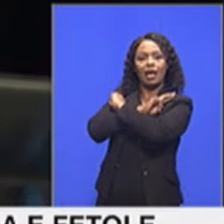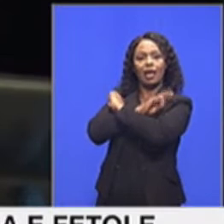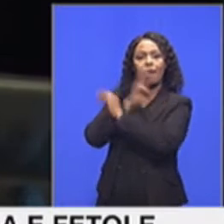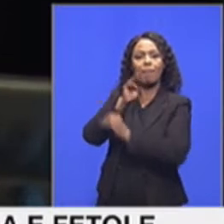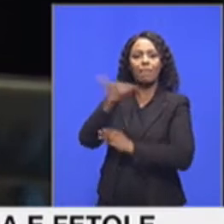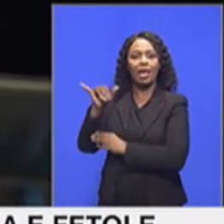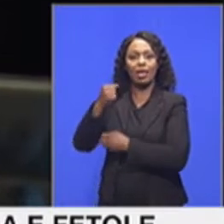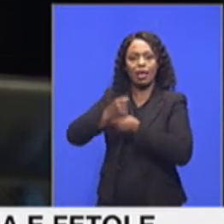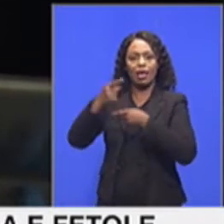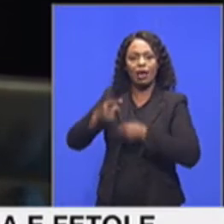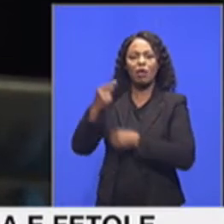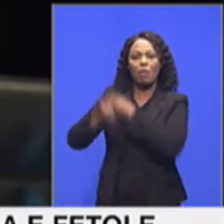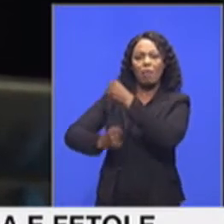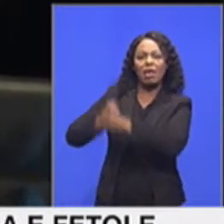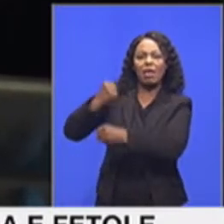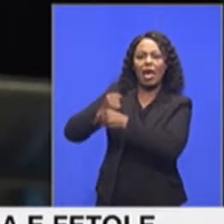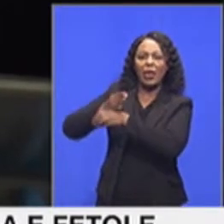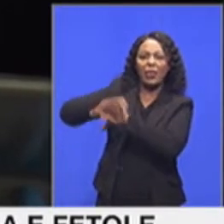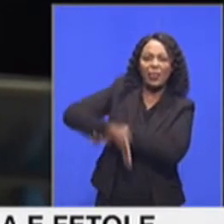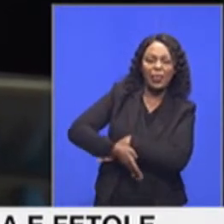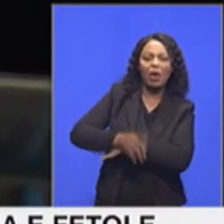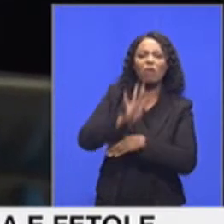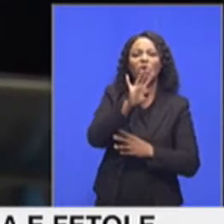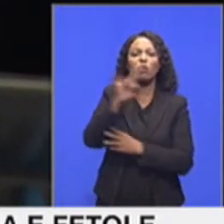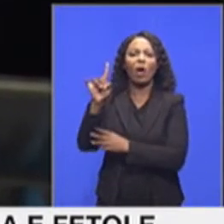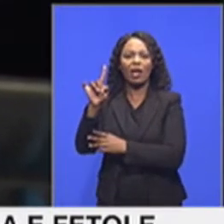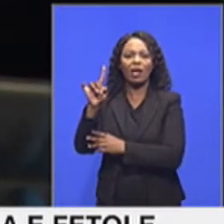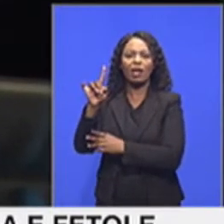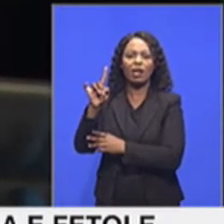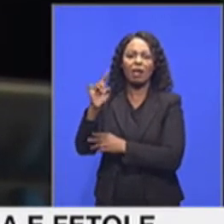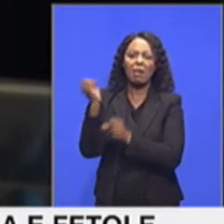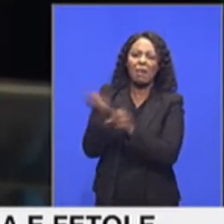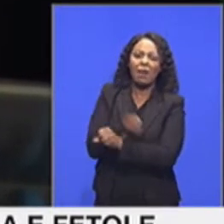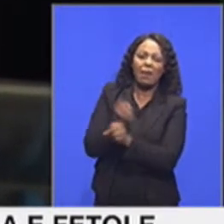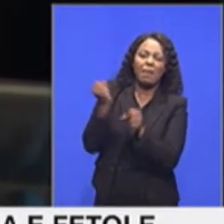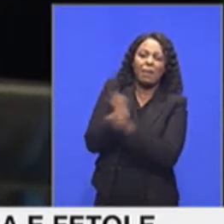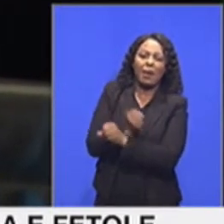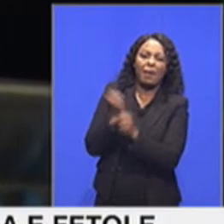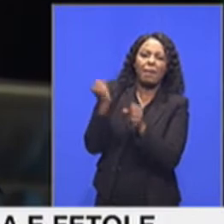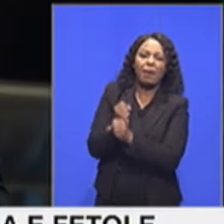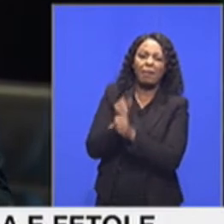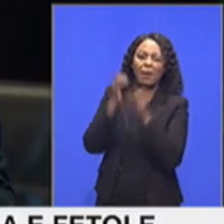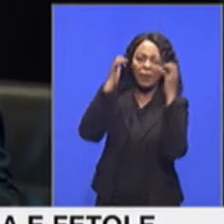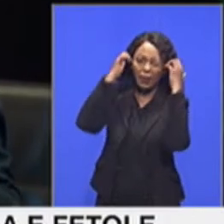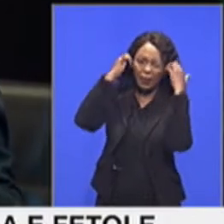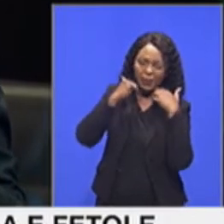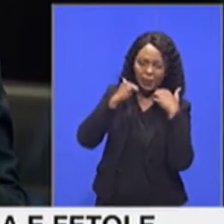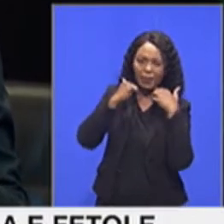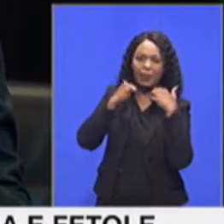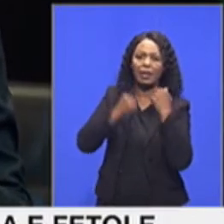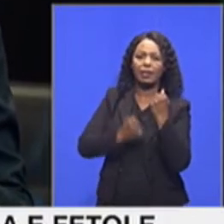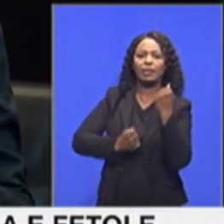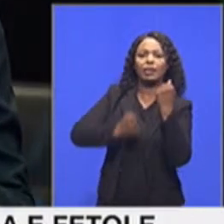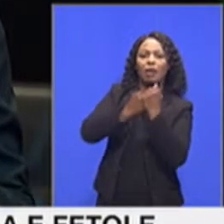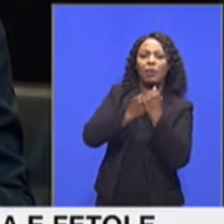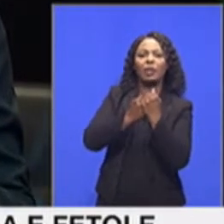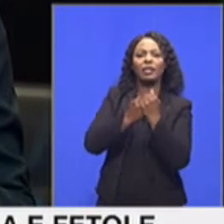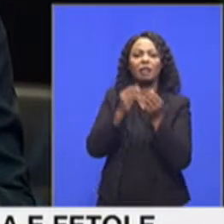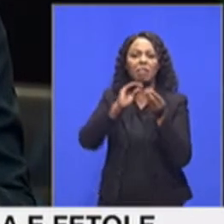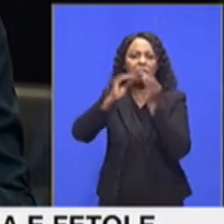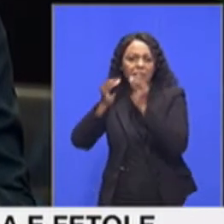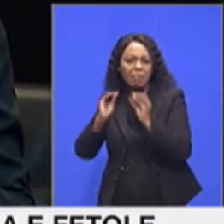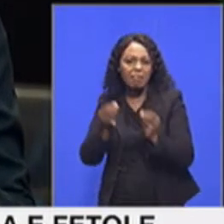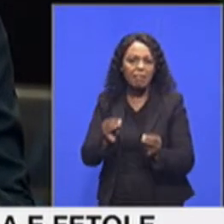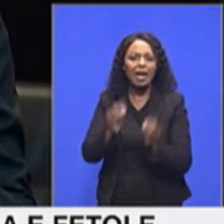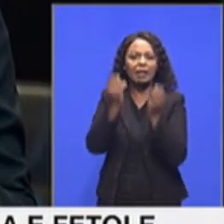41 years of going the extra mile to support the passing and the tabling of the budget and other legislation